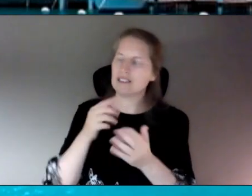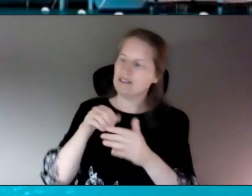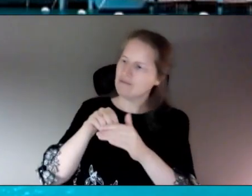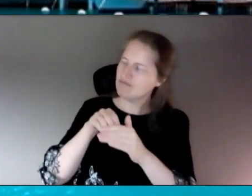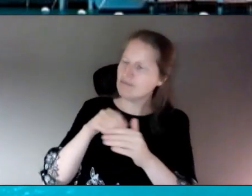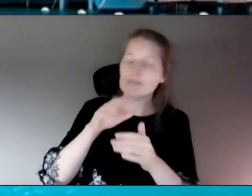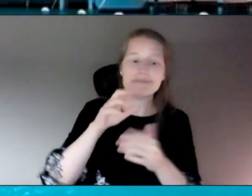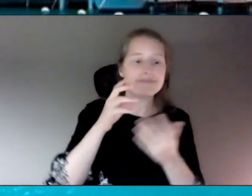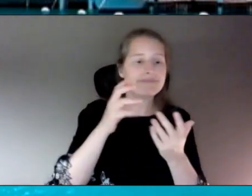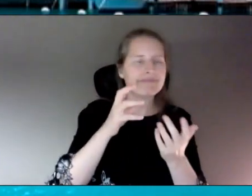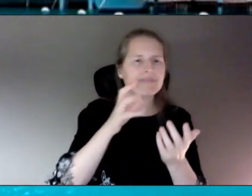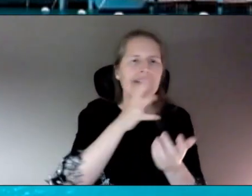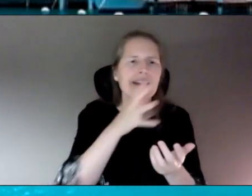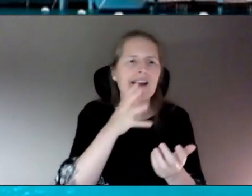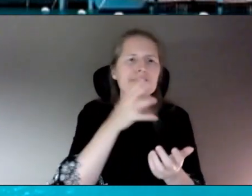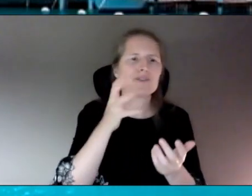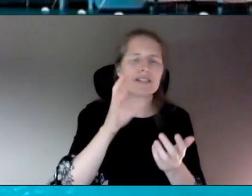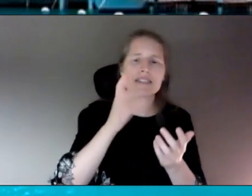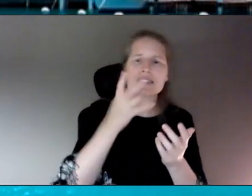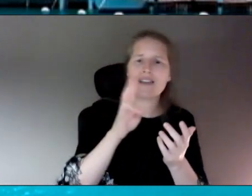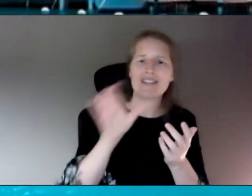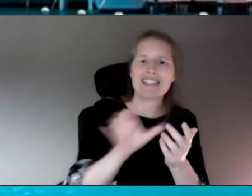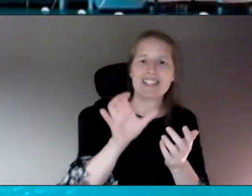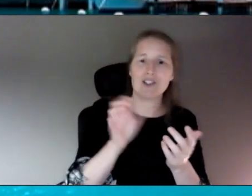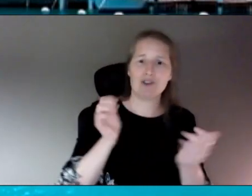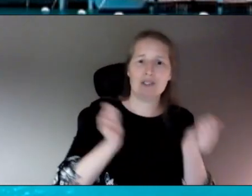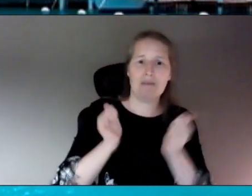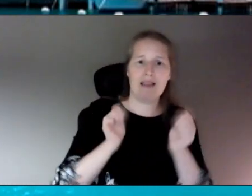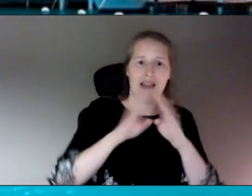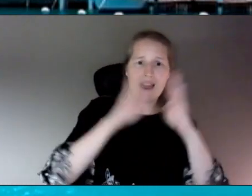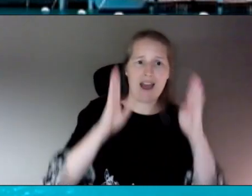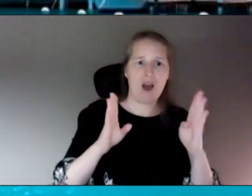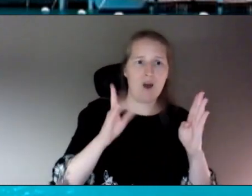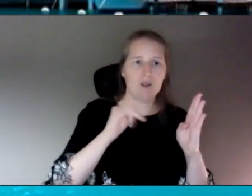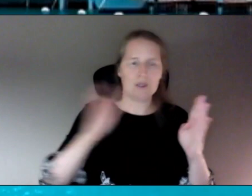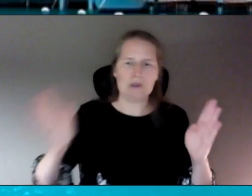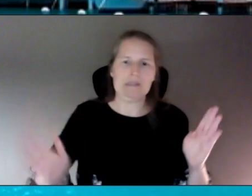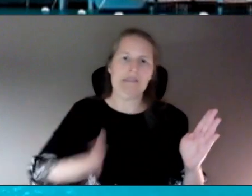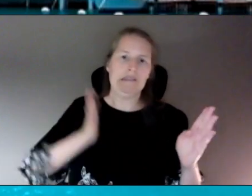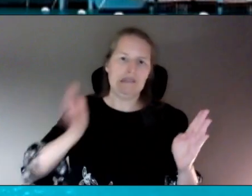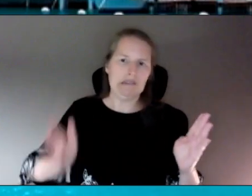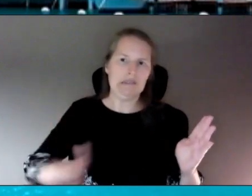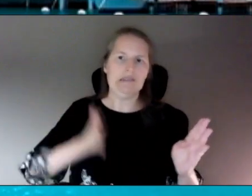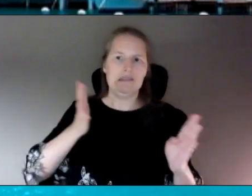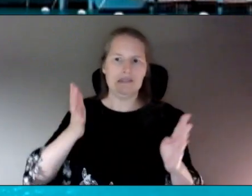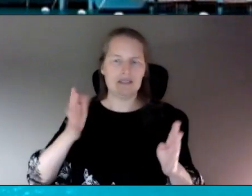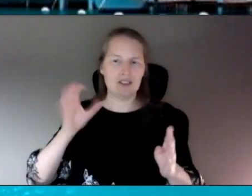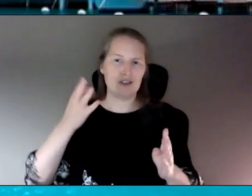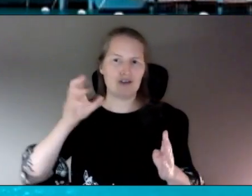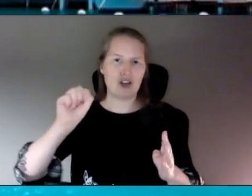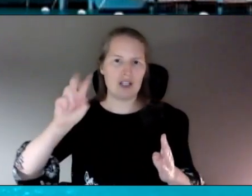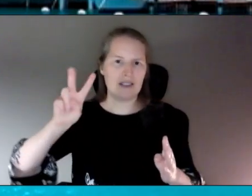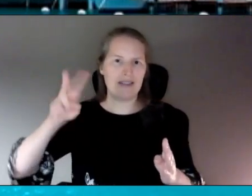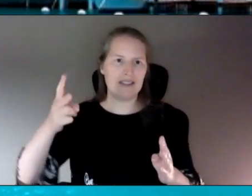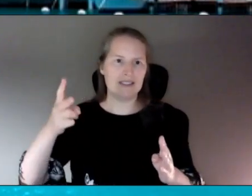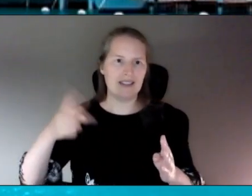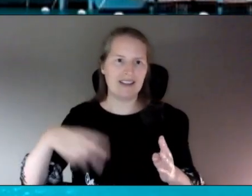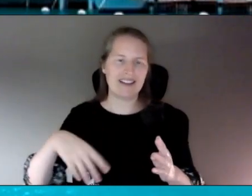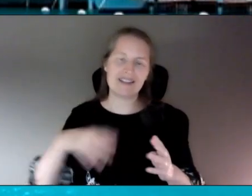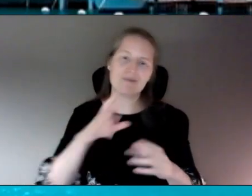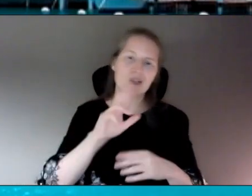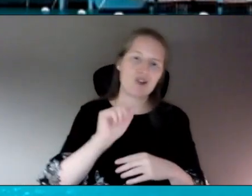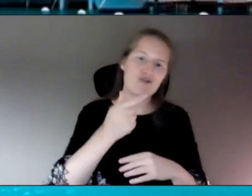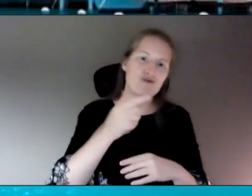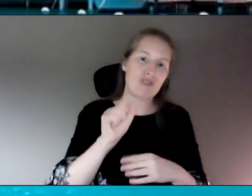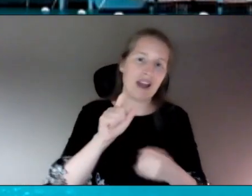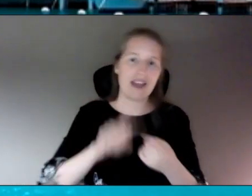rustic 17th century playhouse to the lavish court of Charles II. He told the delightful rags to riches story with